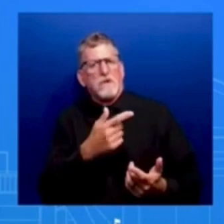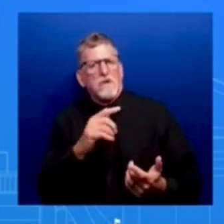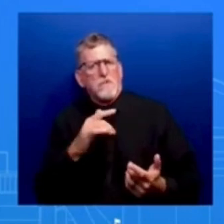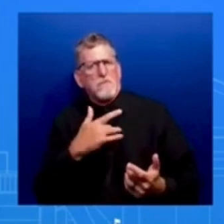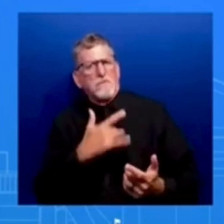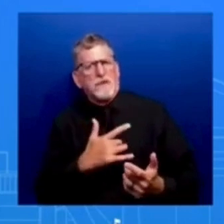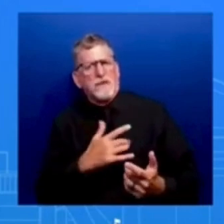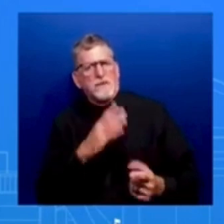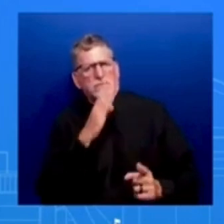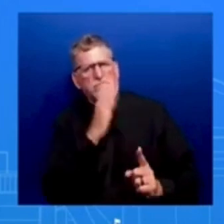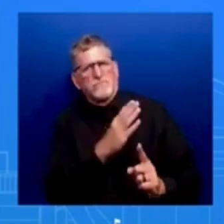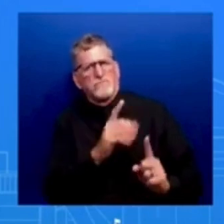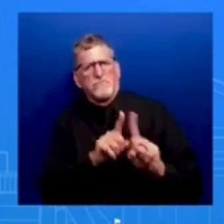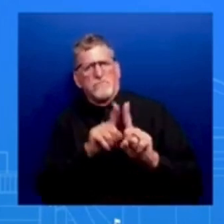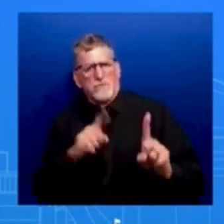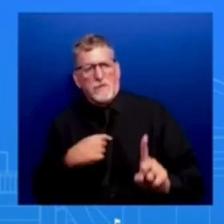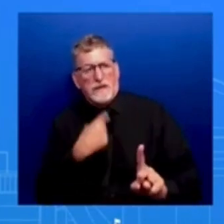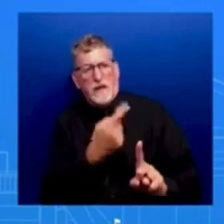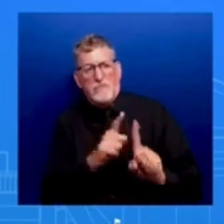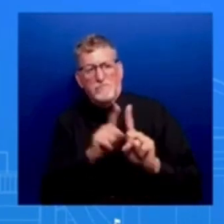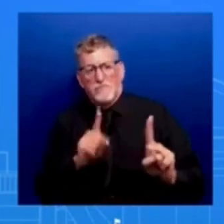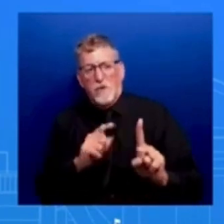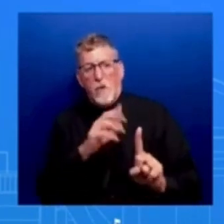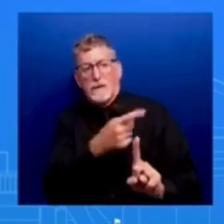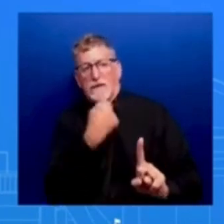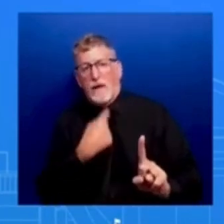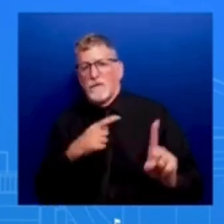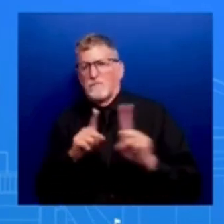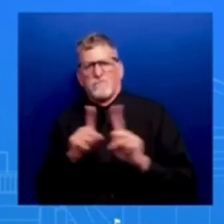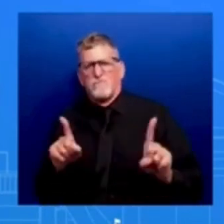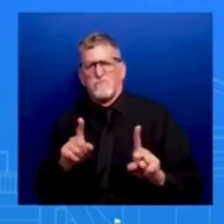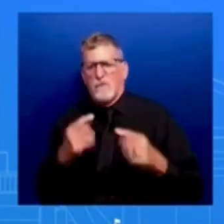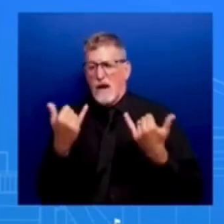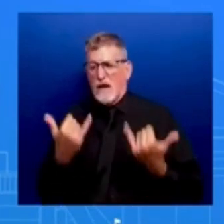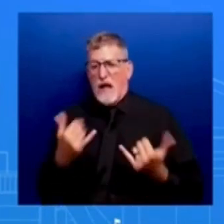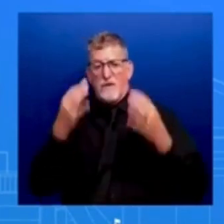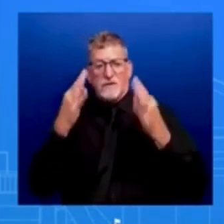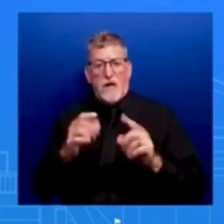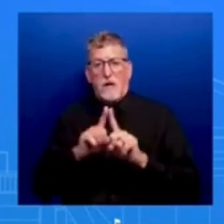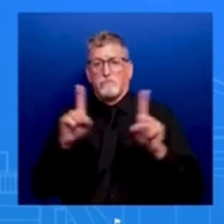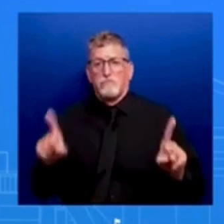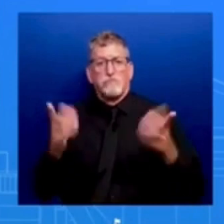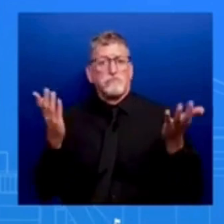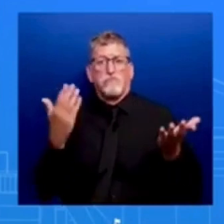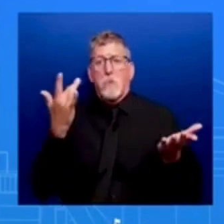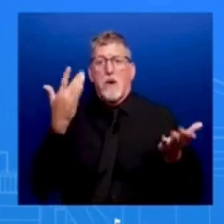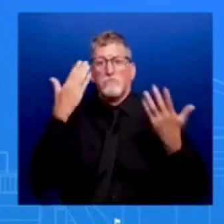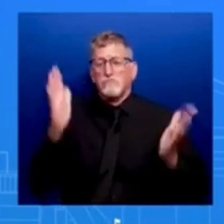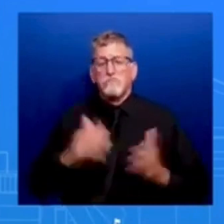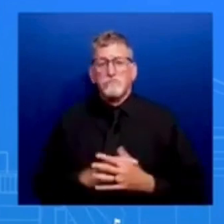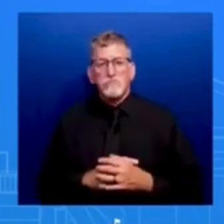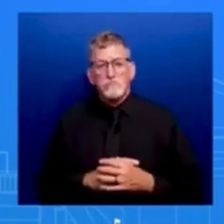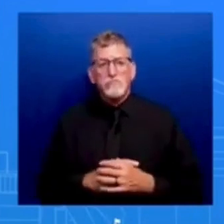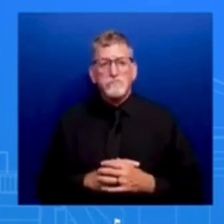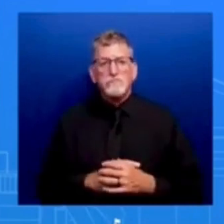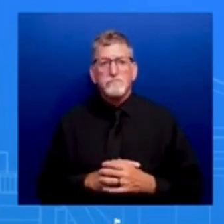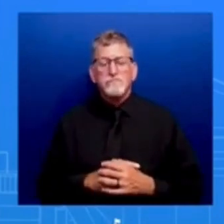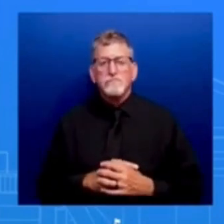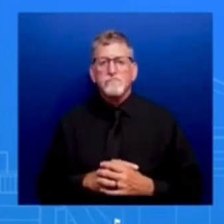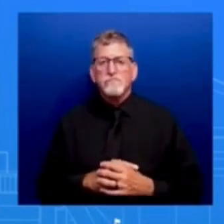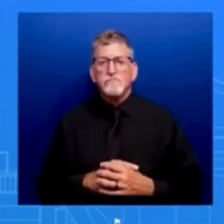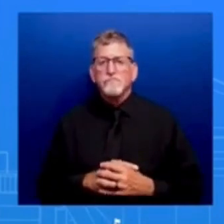and I leave it there. Okay. If you could, just to follow up on that, would you circle back to us, because I know our briefings will be limited with the president going out of town tomorrow, the